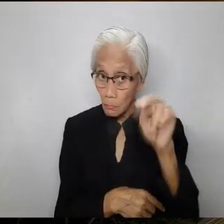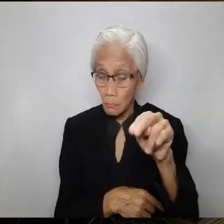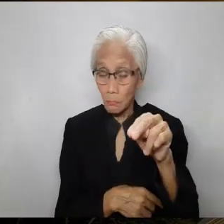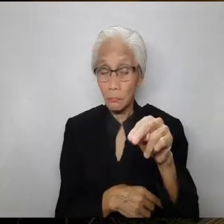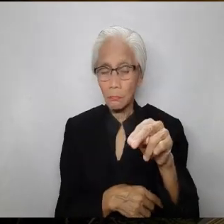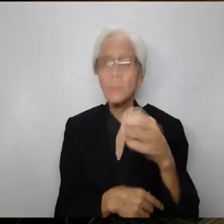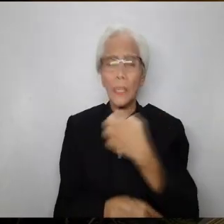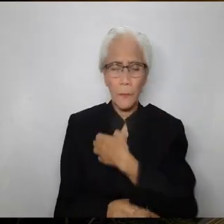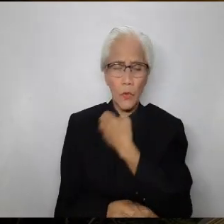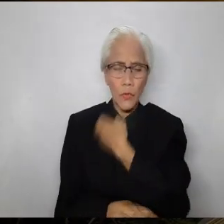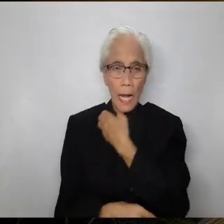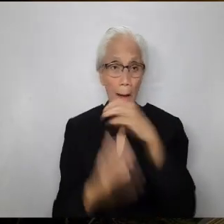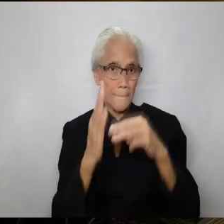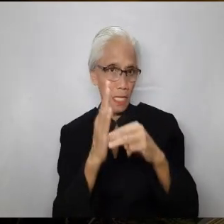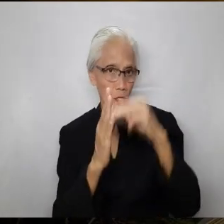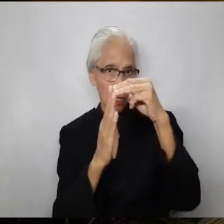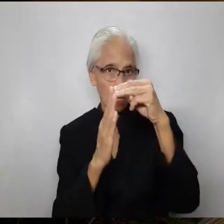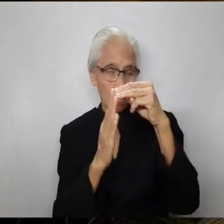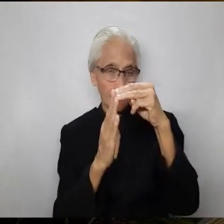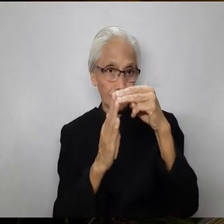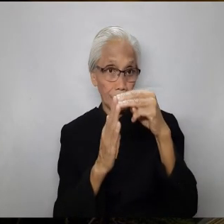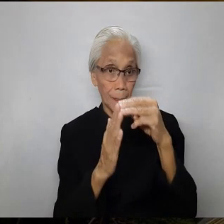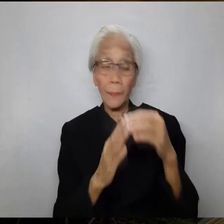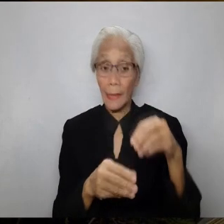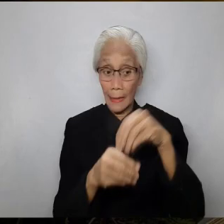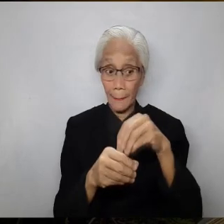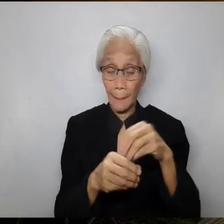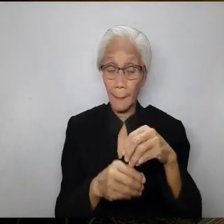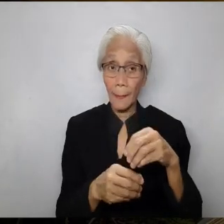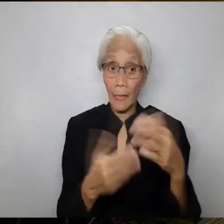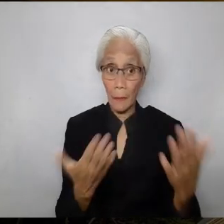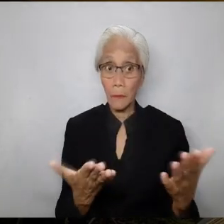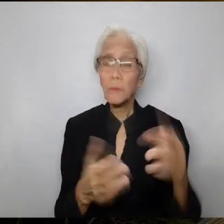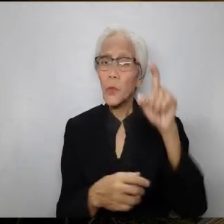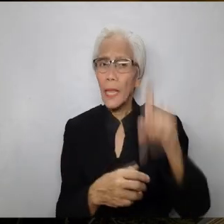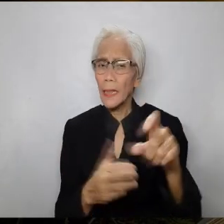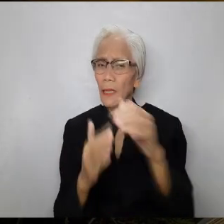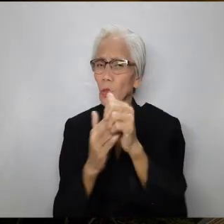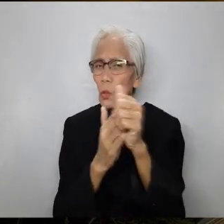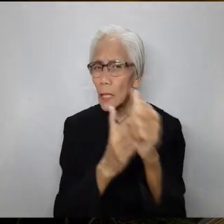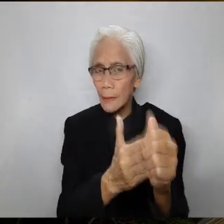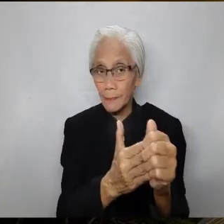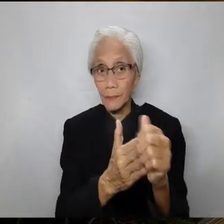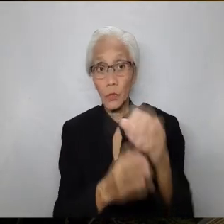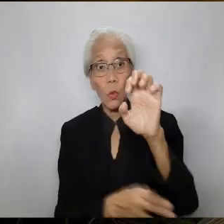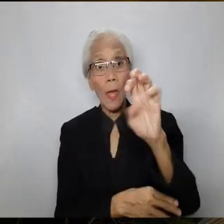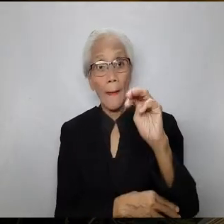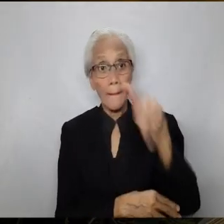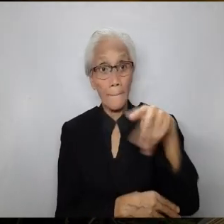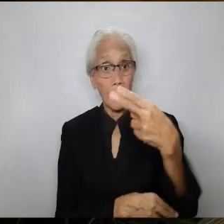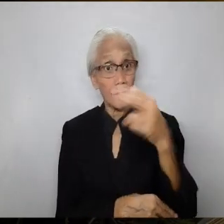request. Hence, you need emotional maturity. In marital context, this should